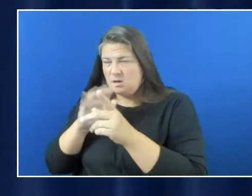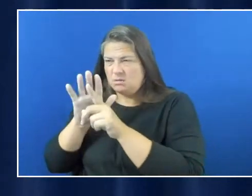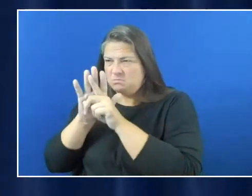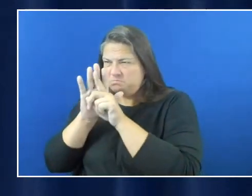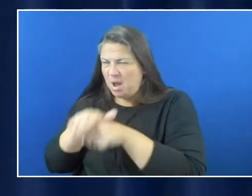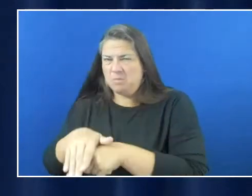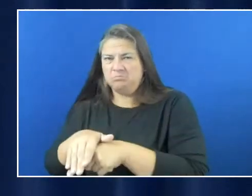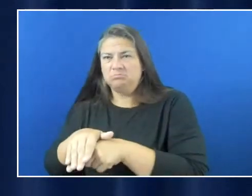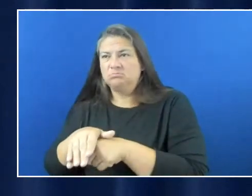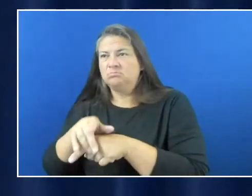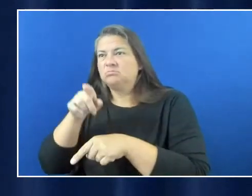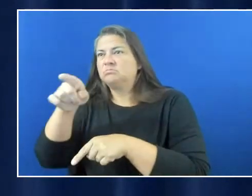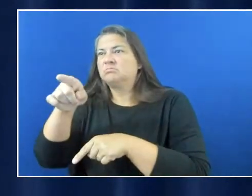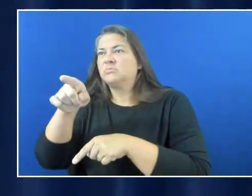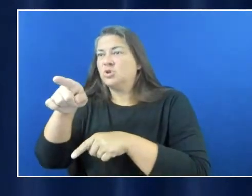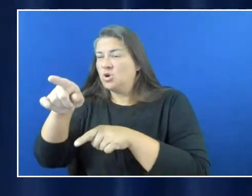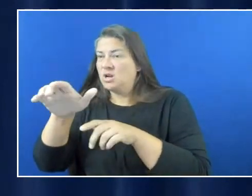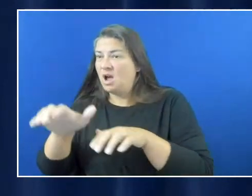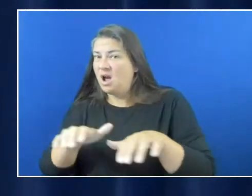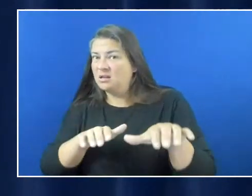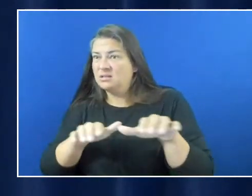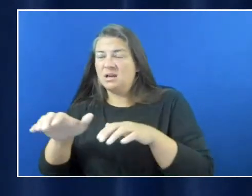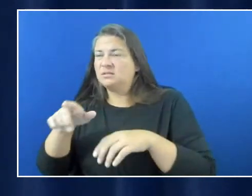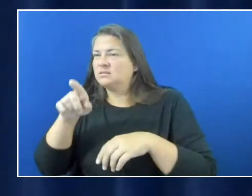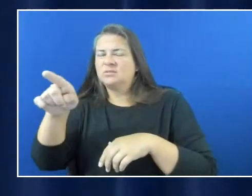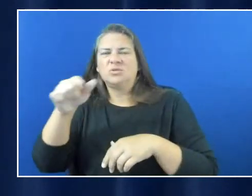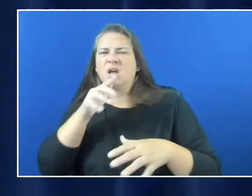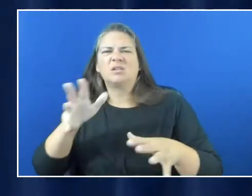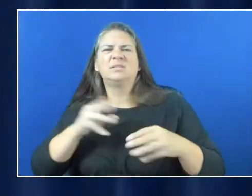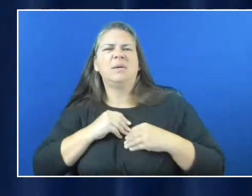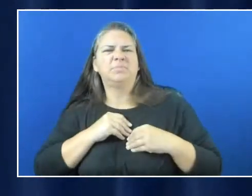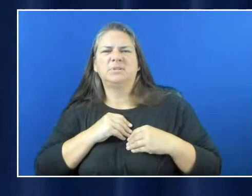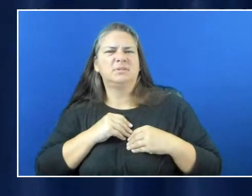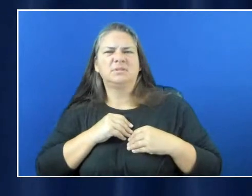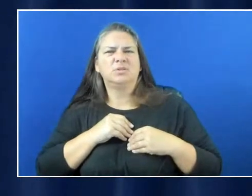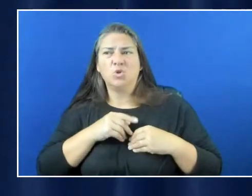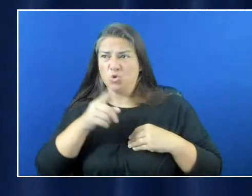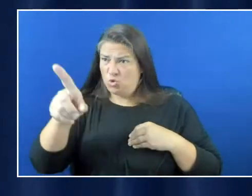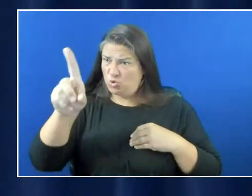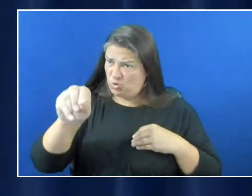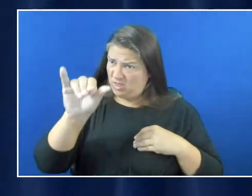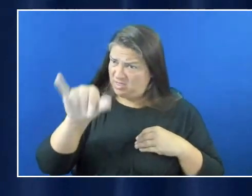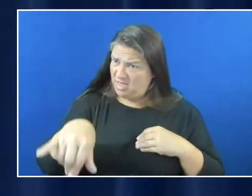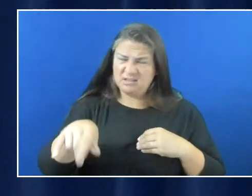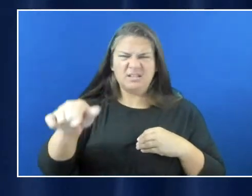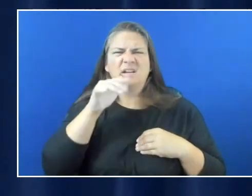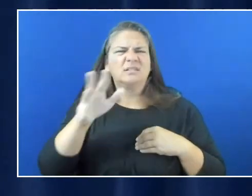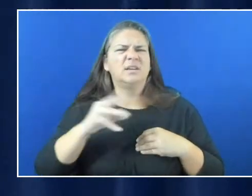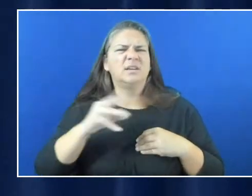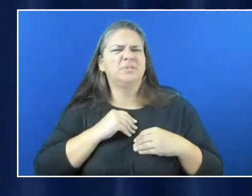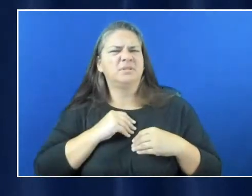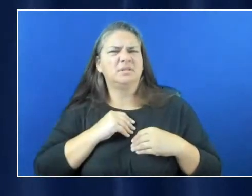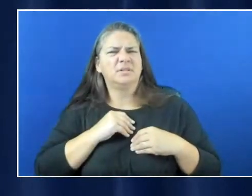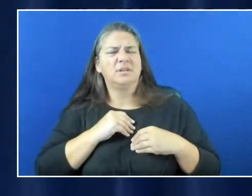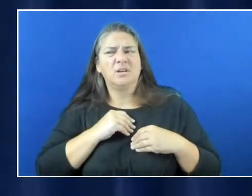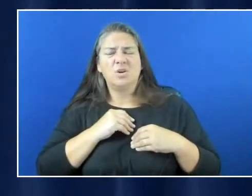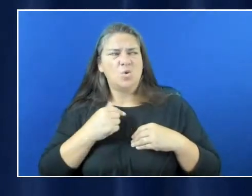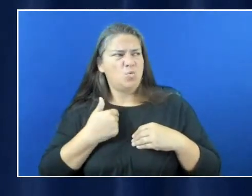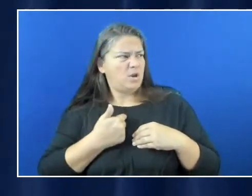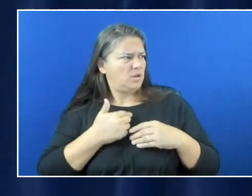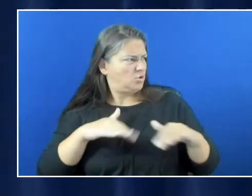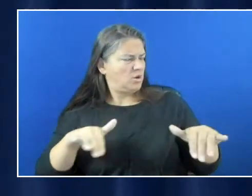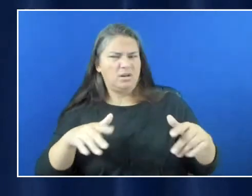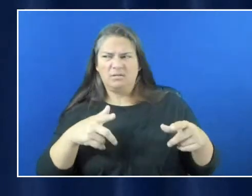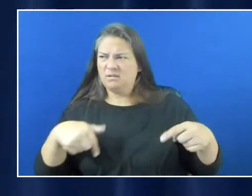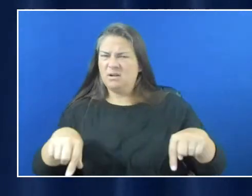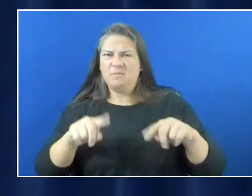that their conduct is not welcomed here, that our streets are safer, and that our people